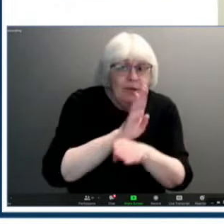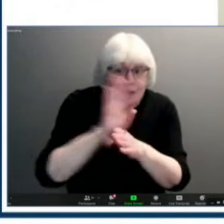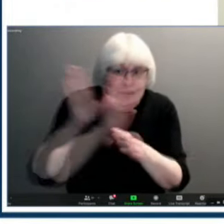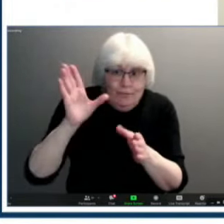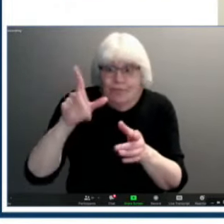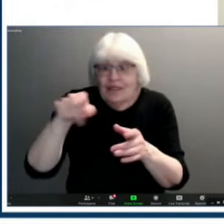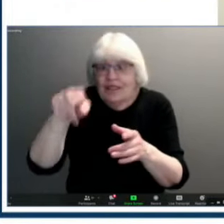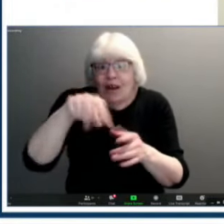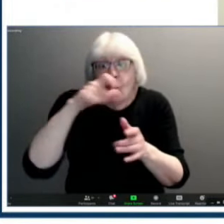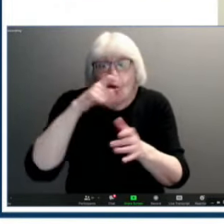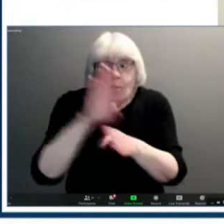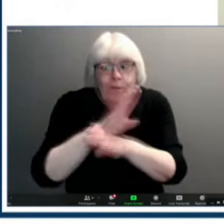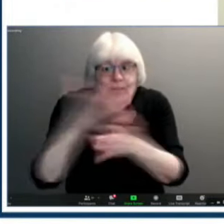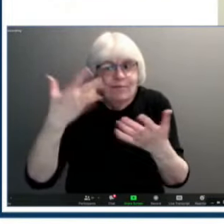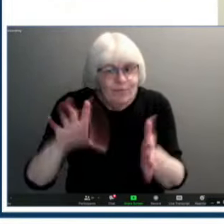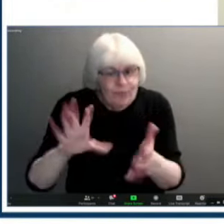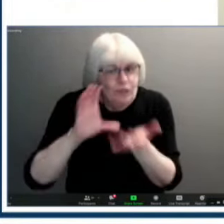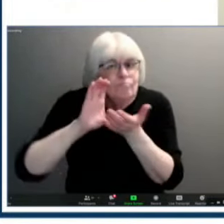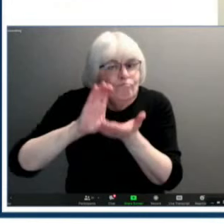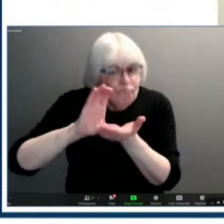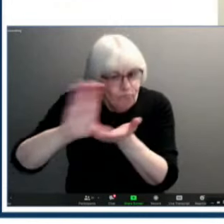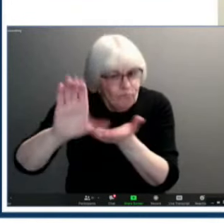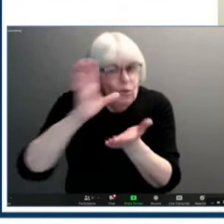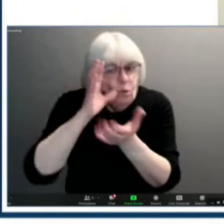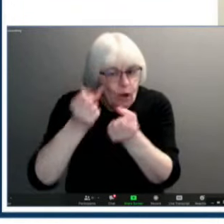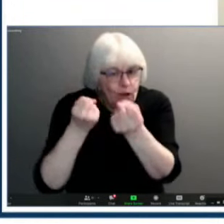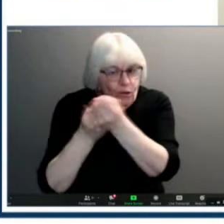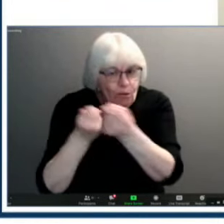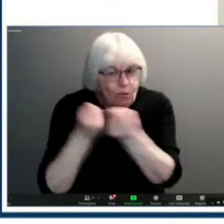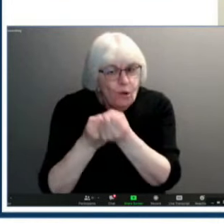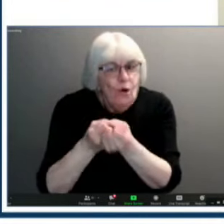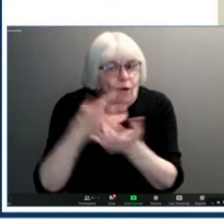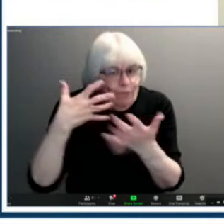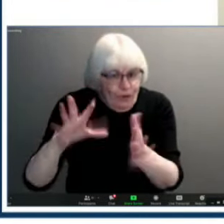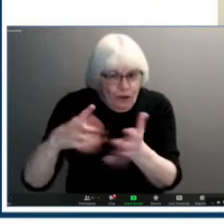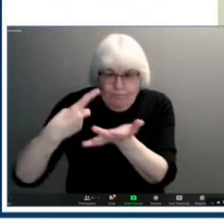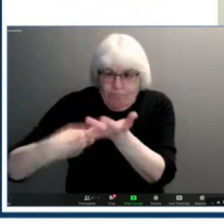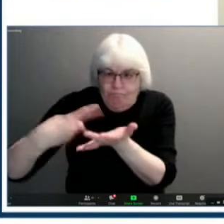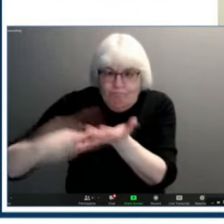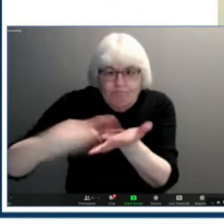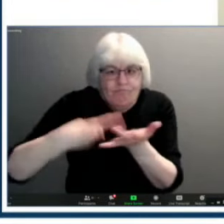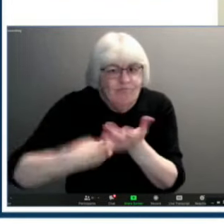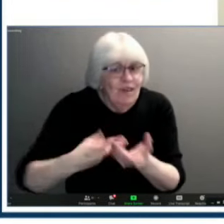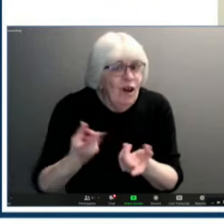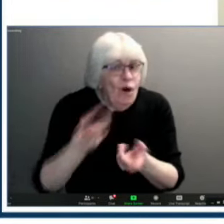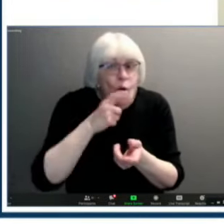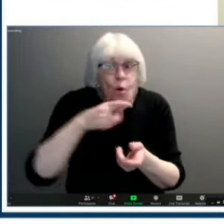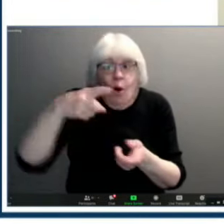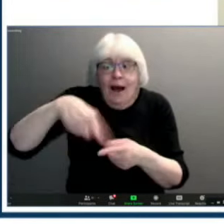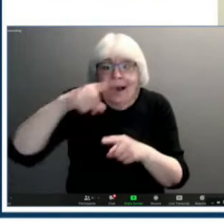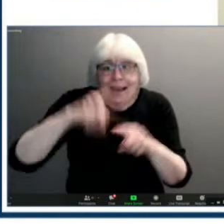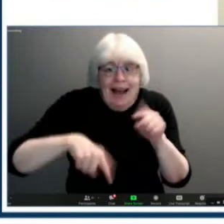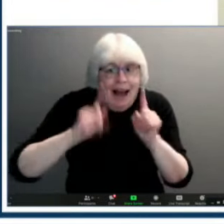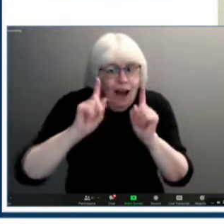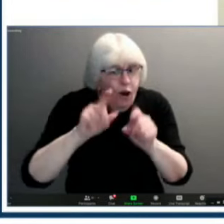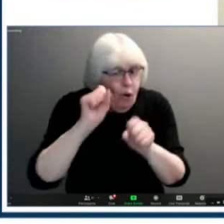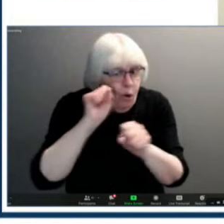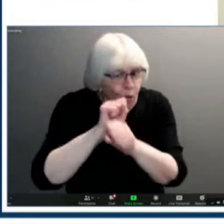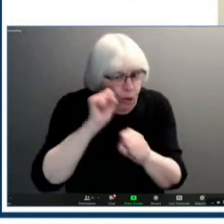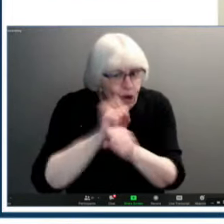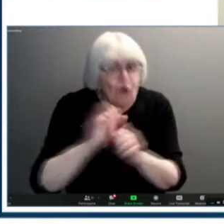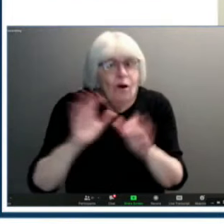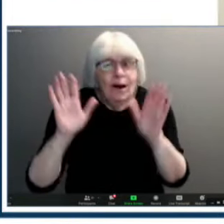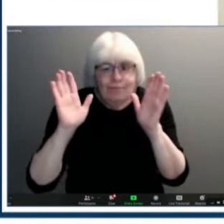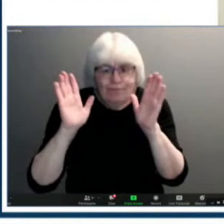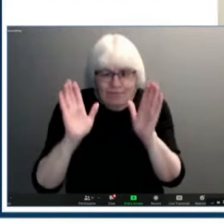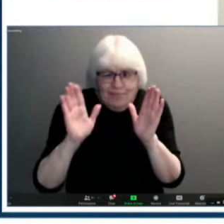for Nova Scotians and employees who can't get to work or can't work otherwise. Yeah, for sure. I mean, we're actively looking at that. There's